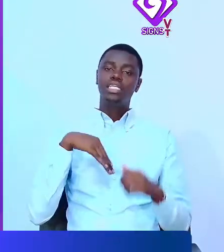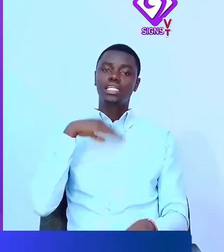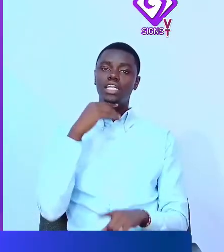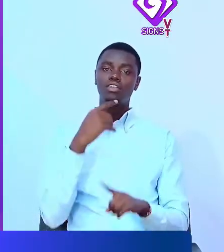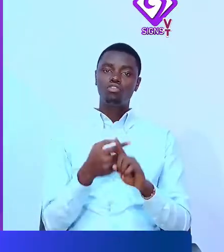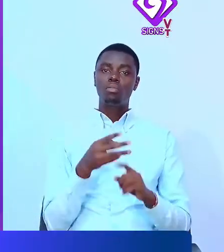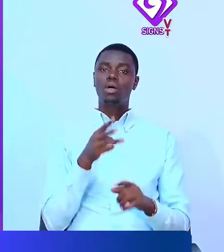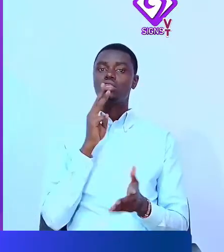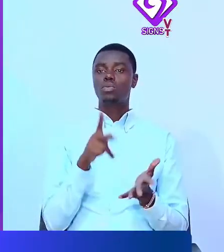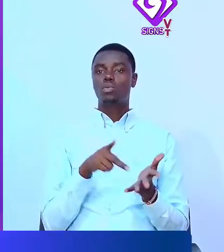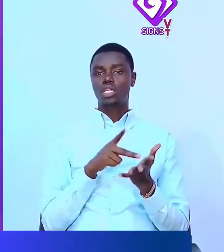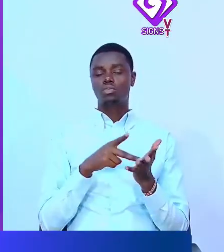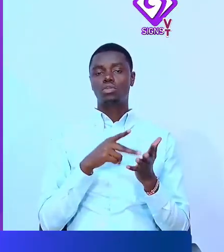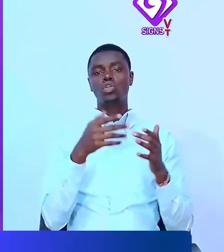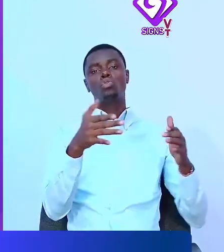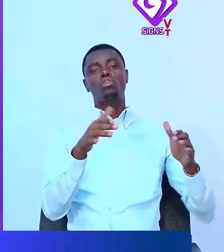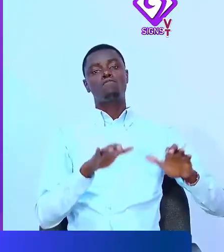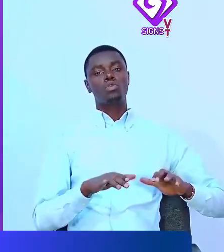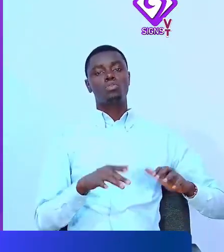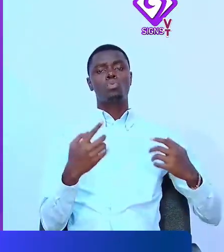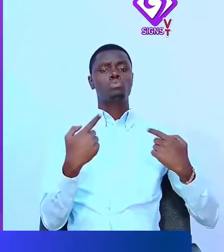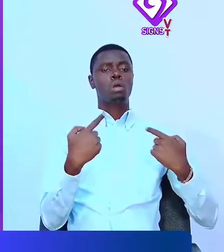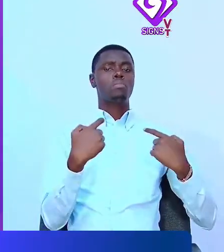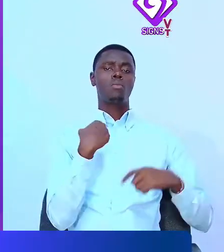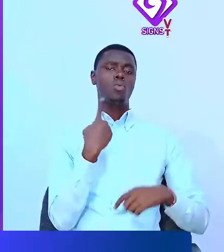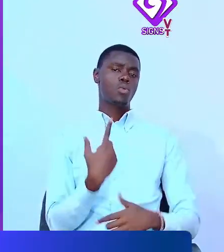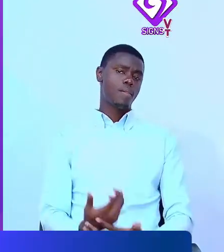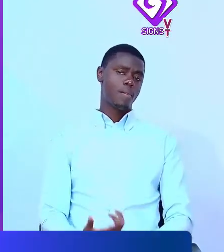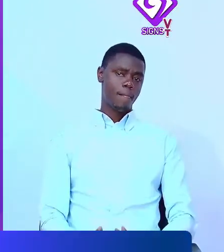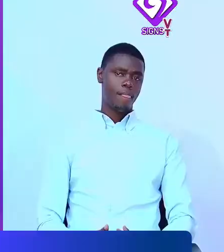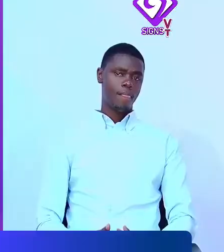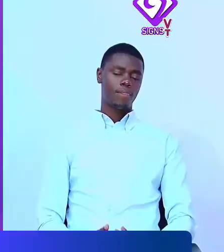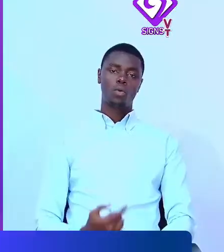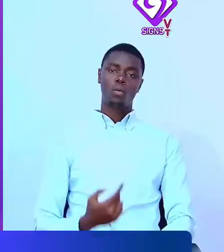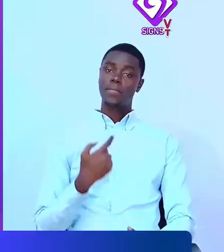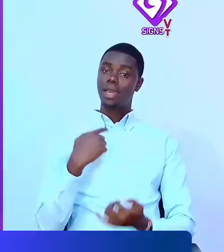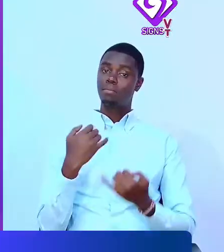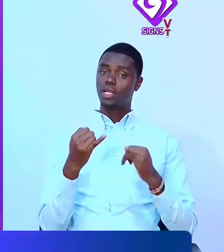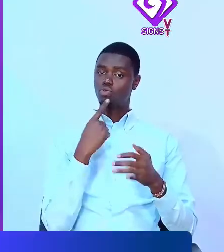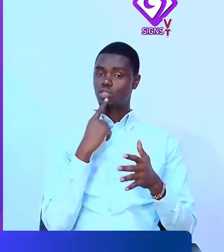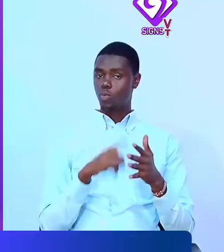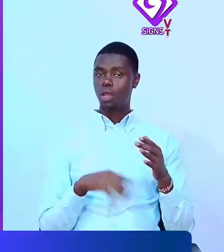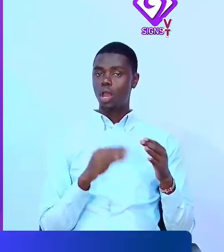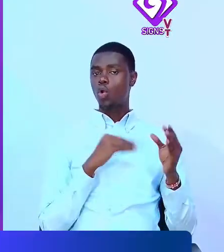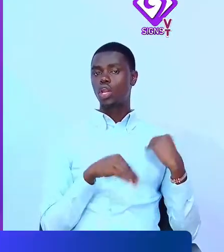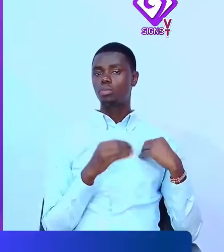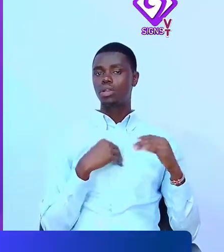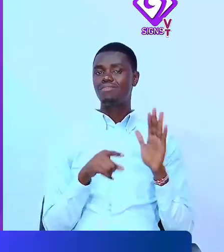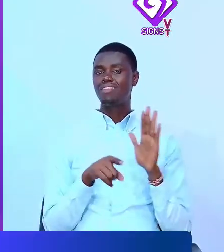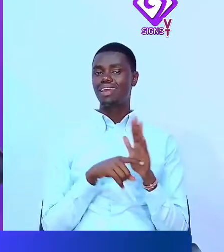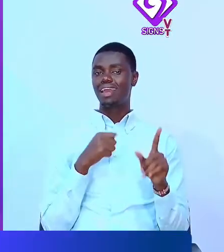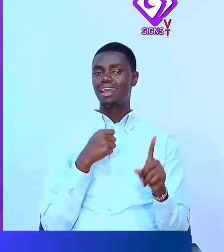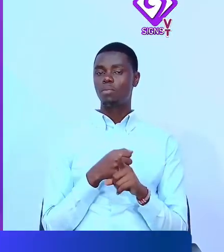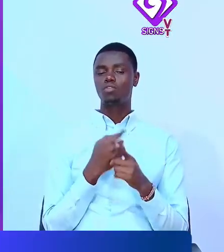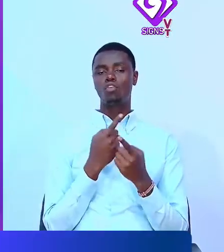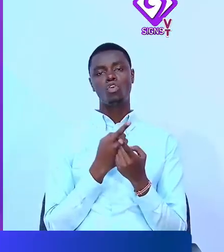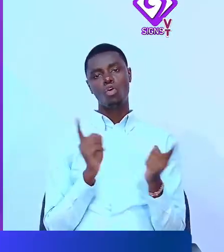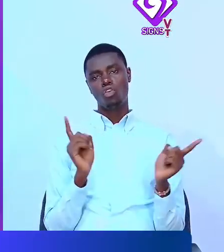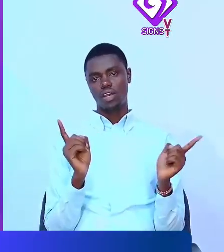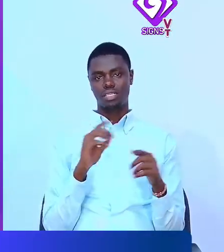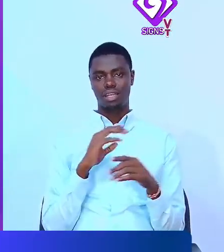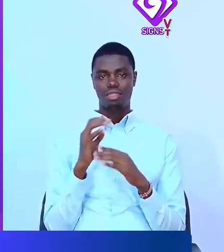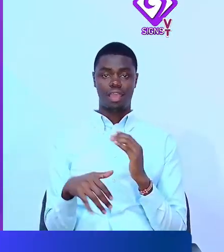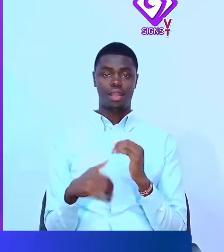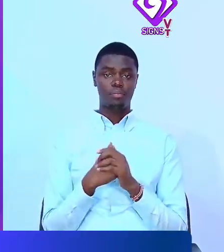So in that funeral, whom are you crying to? So what I'm trying to say is corruption has a negative impact on all of us in the